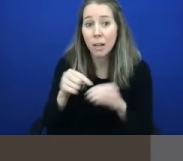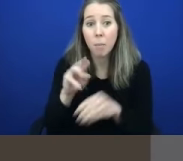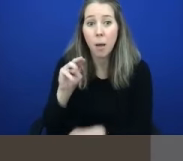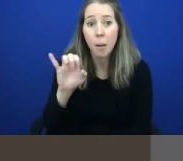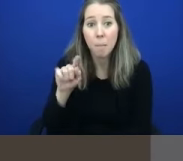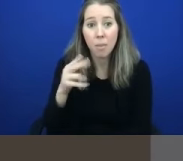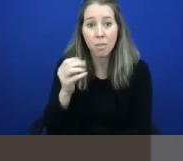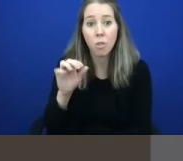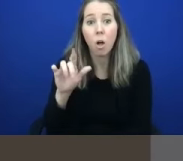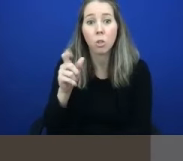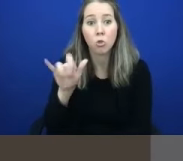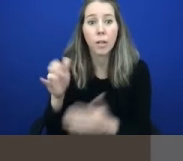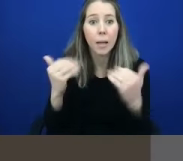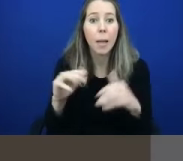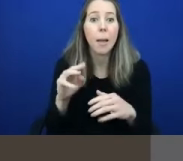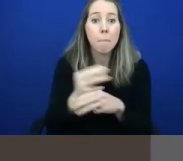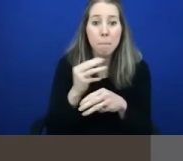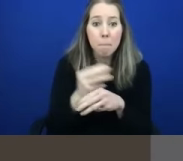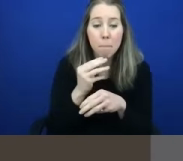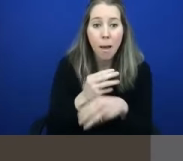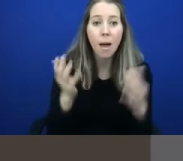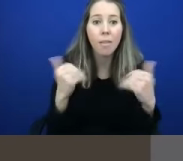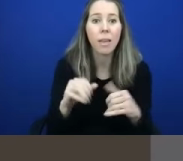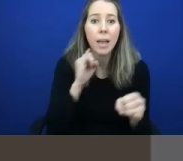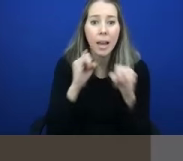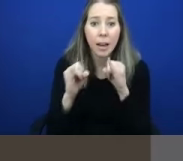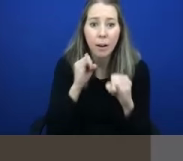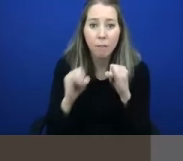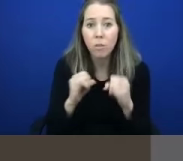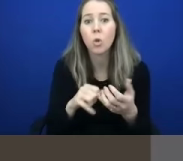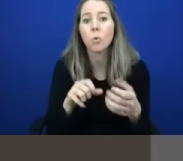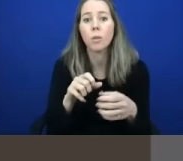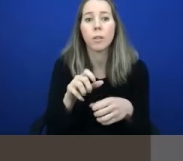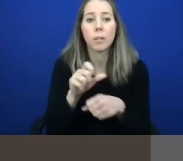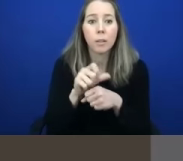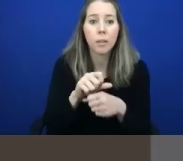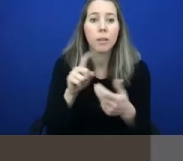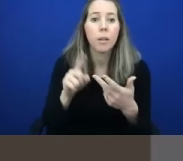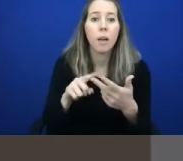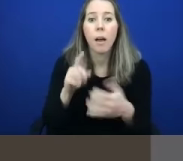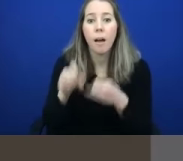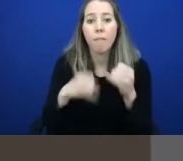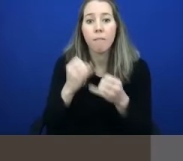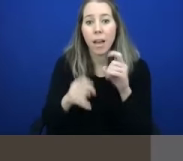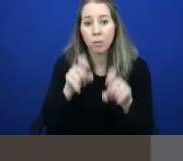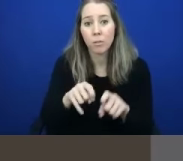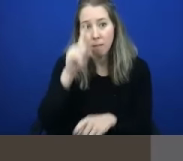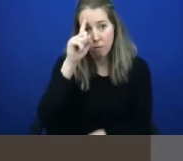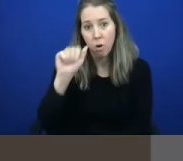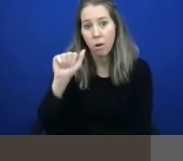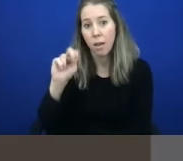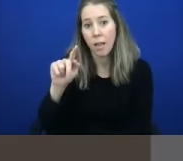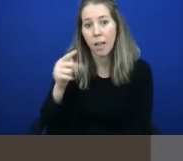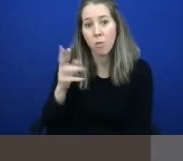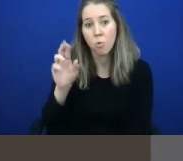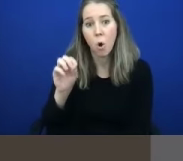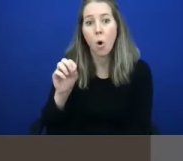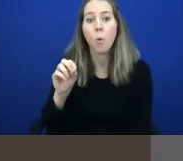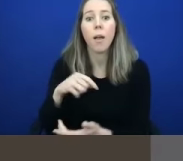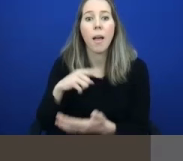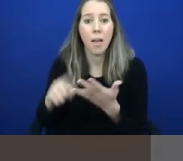math assignment, as well as an interview assignment, a final exam for anthropology, and a real estate and finance